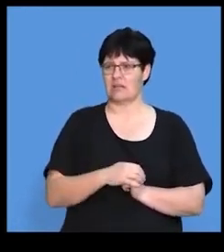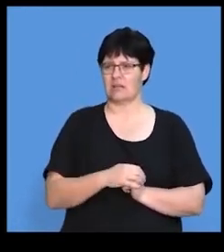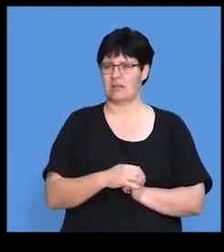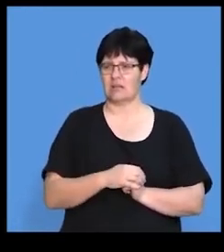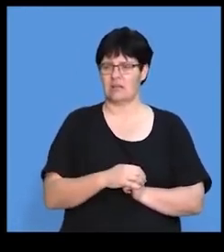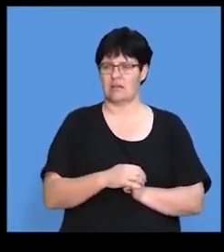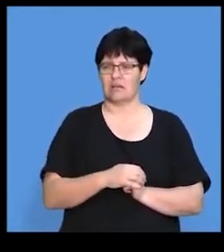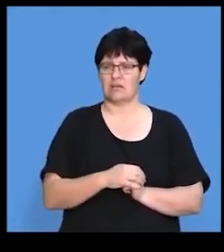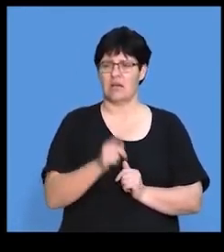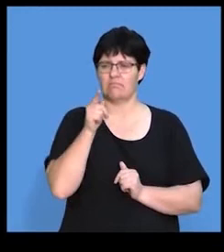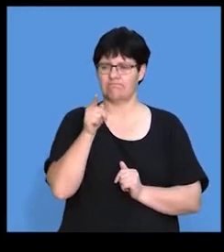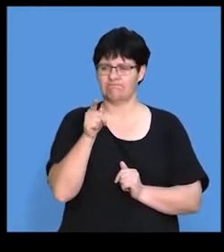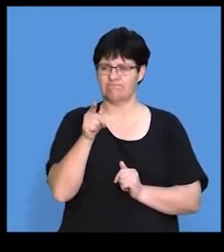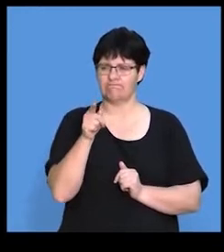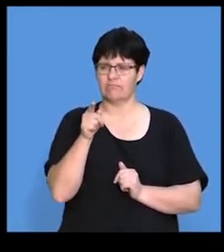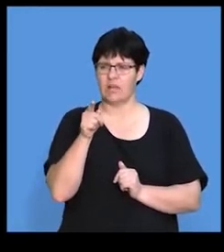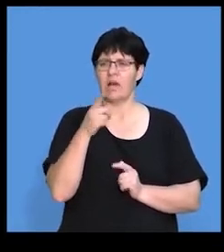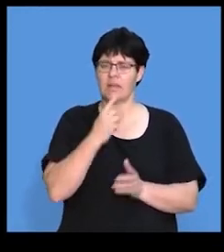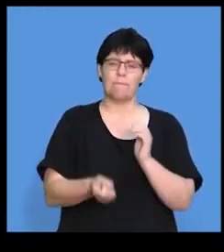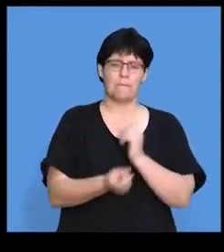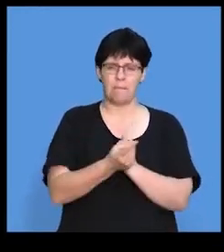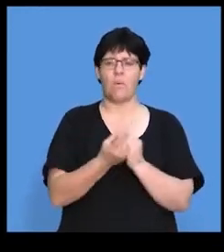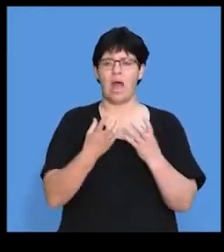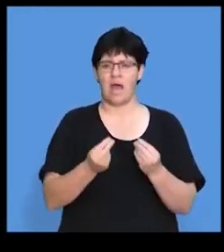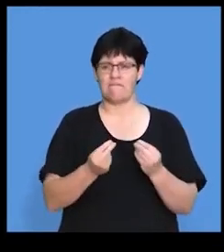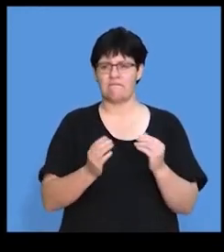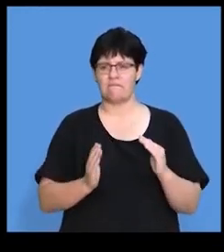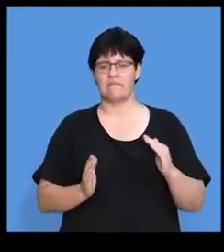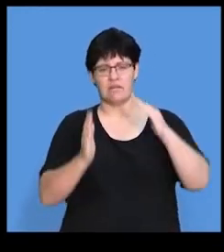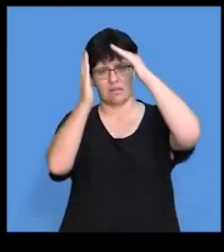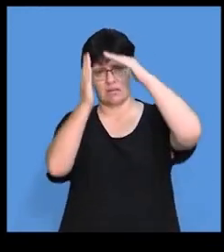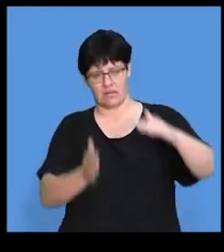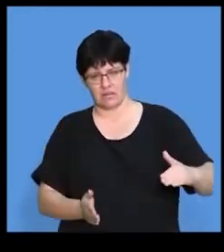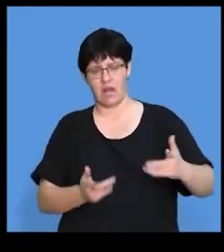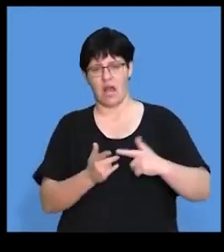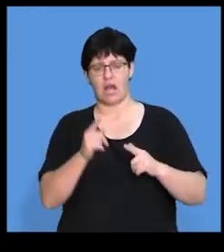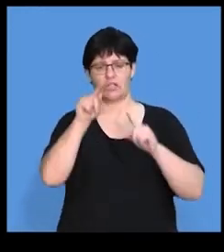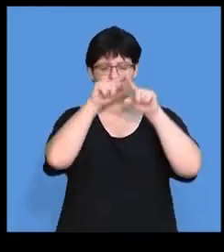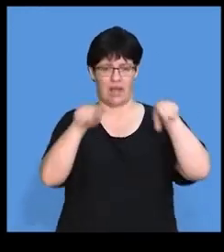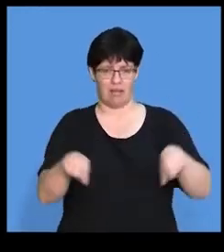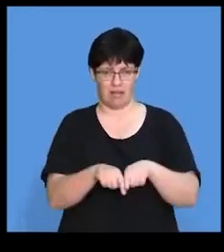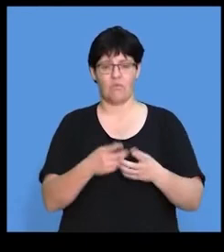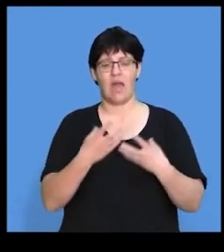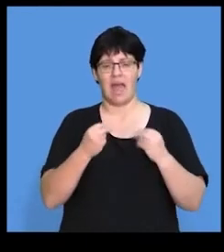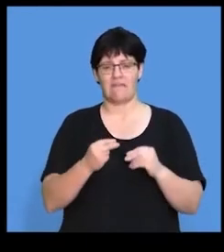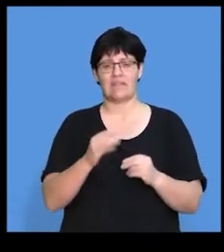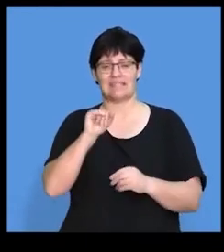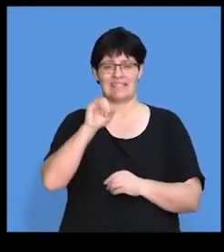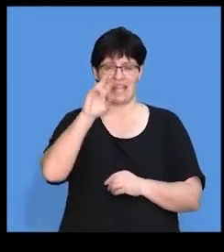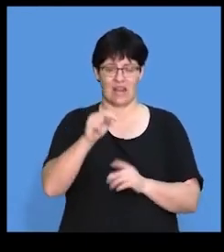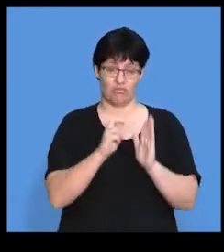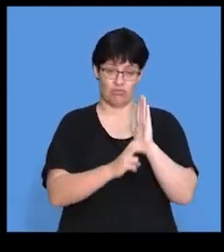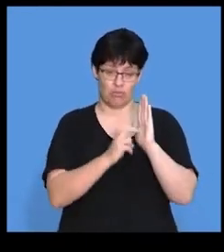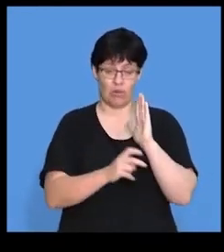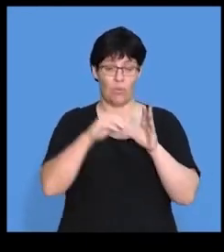here, and this often comes up that we have an isosceles triangle, especially when we need to use the